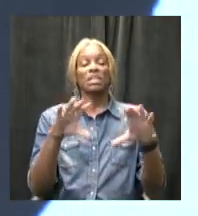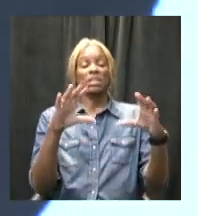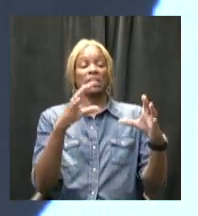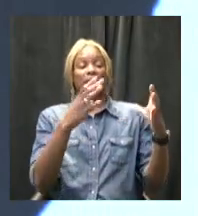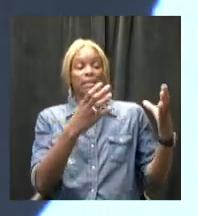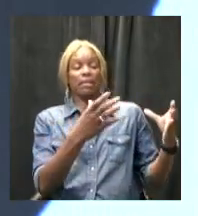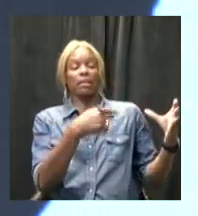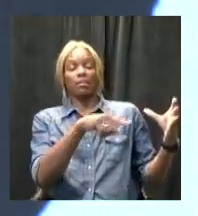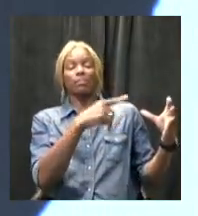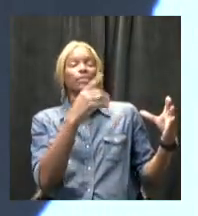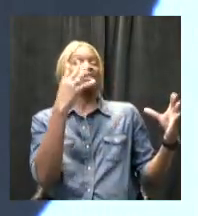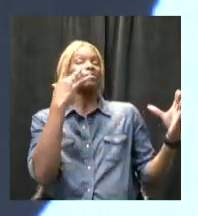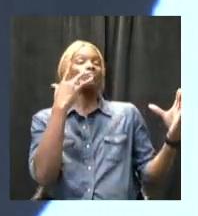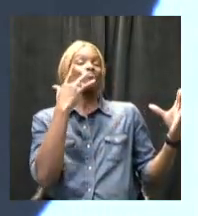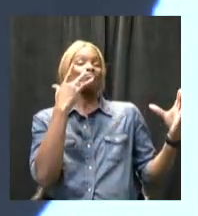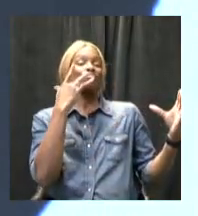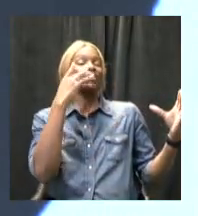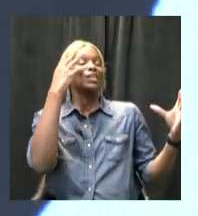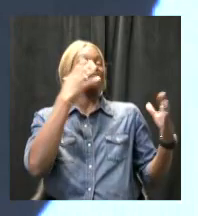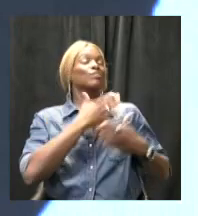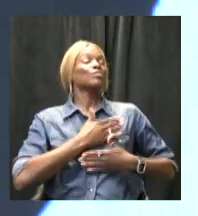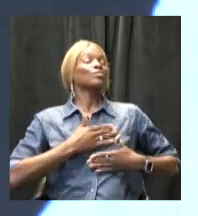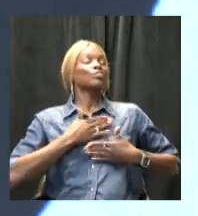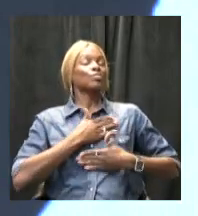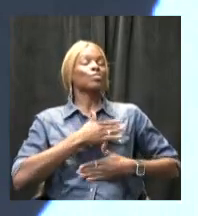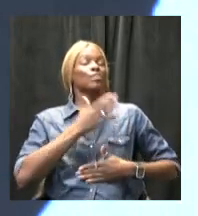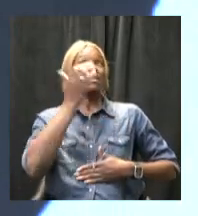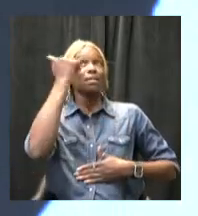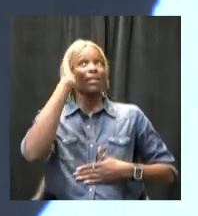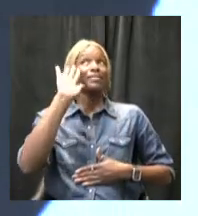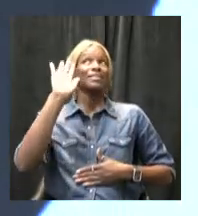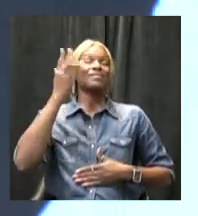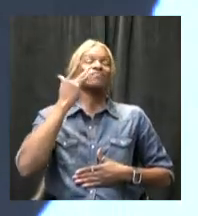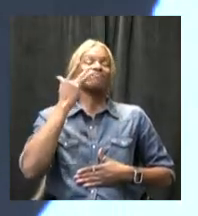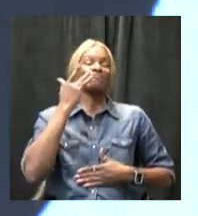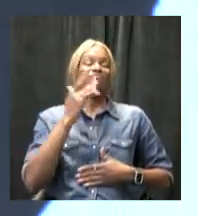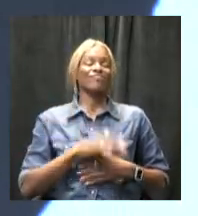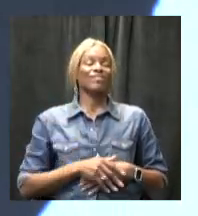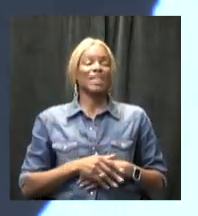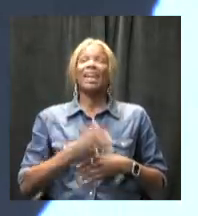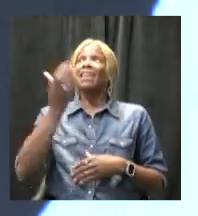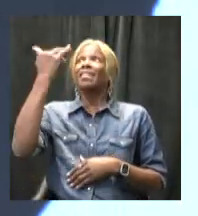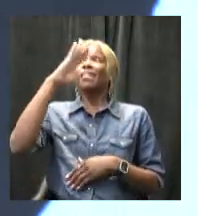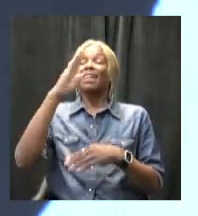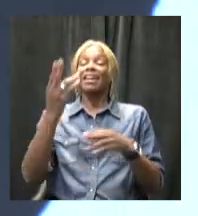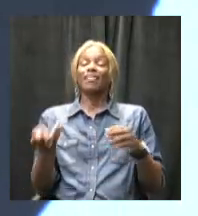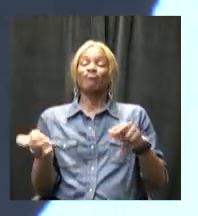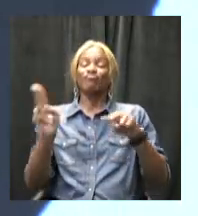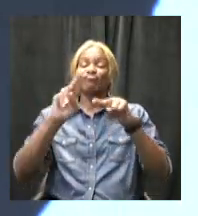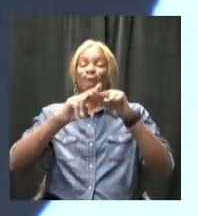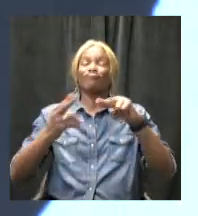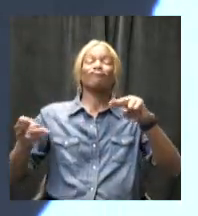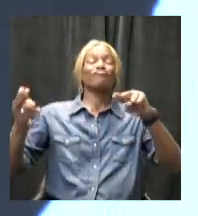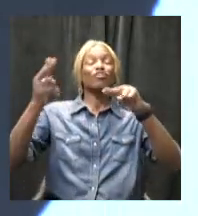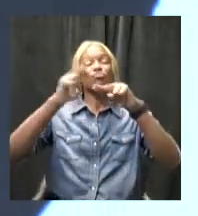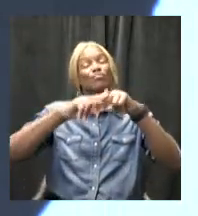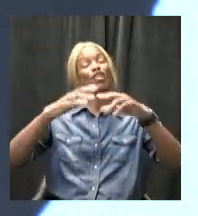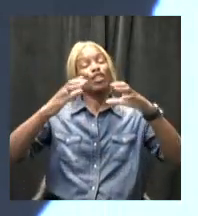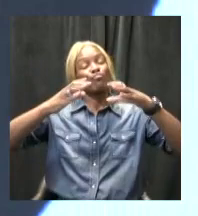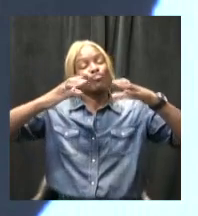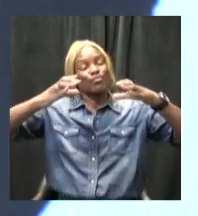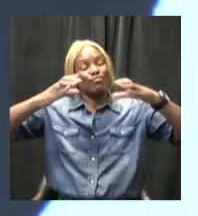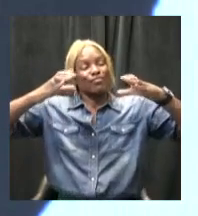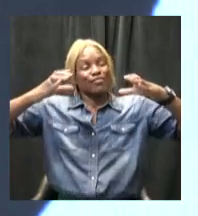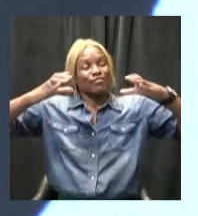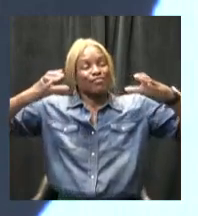all the people. And the Lord added to their number daily. And he says, he literally is telling them, they begin